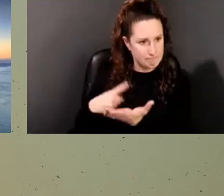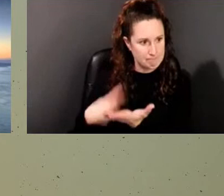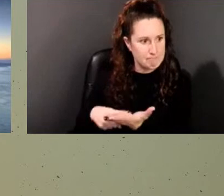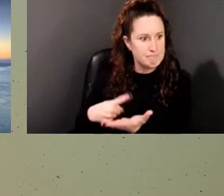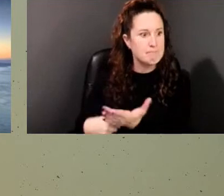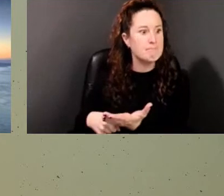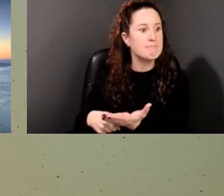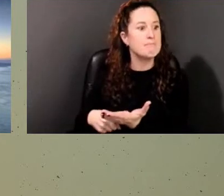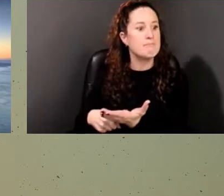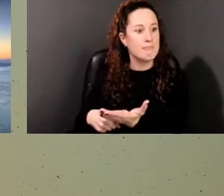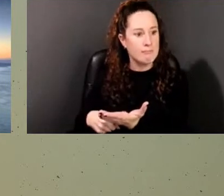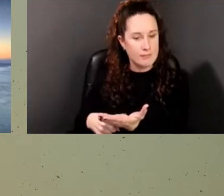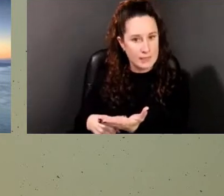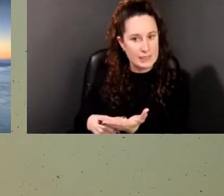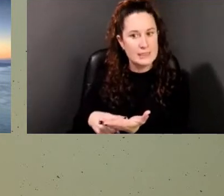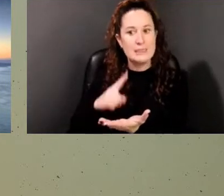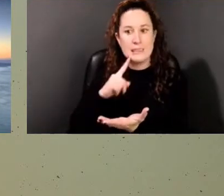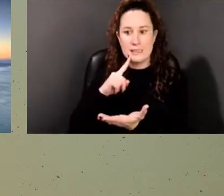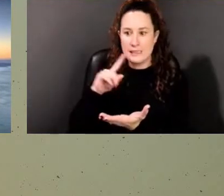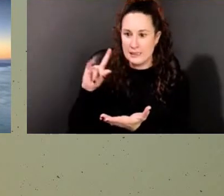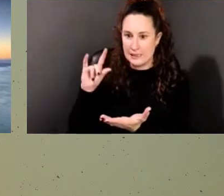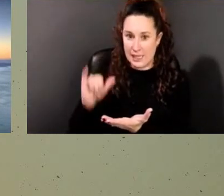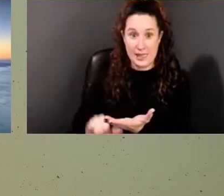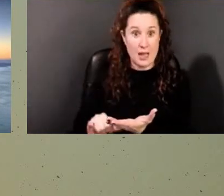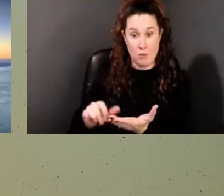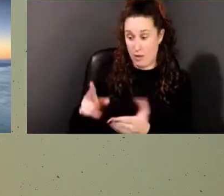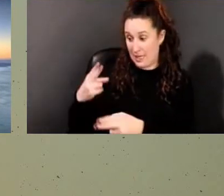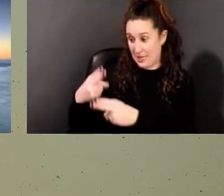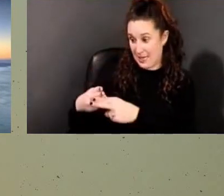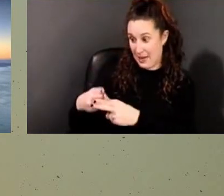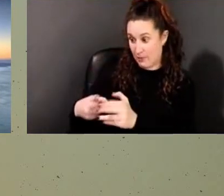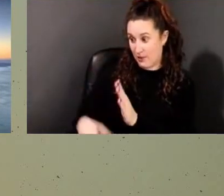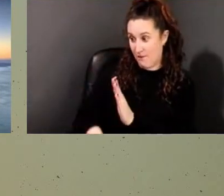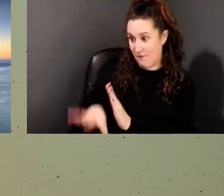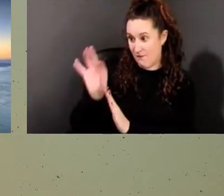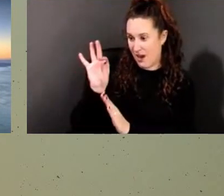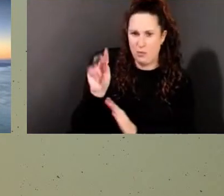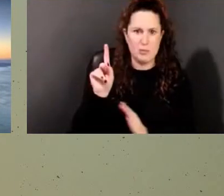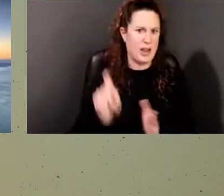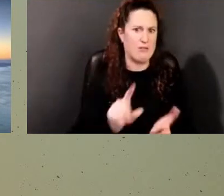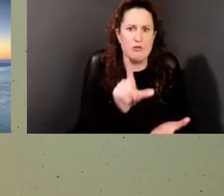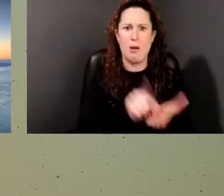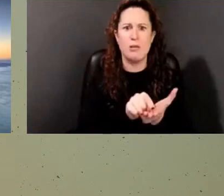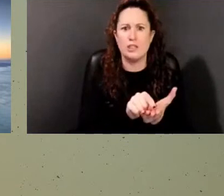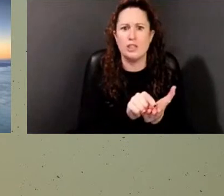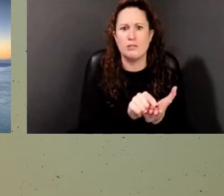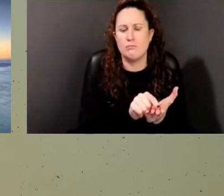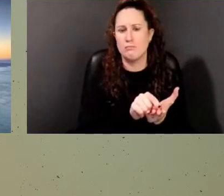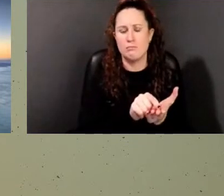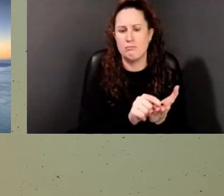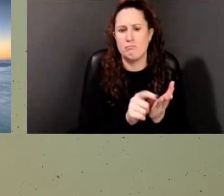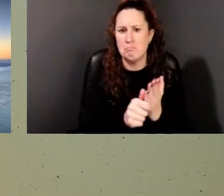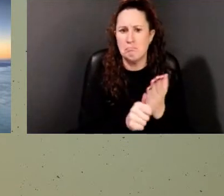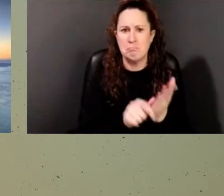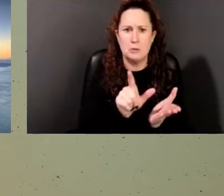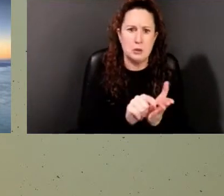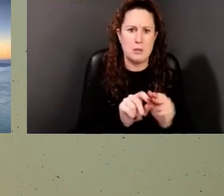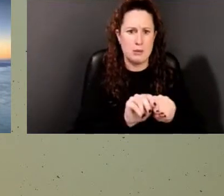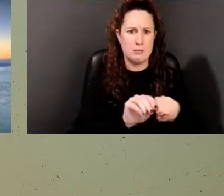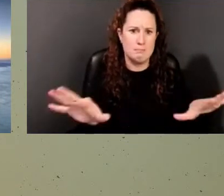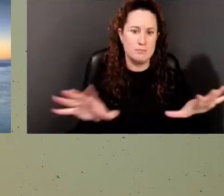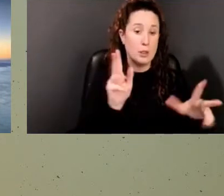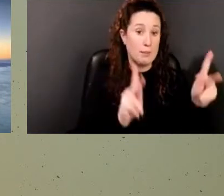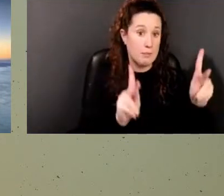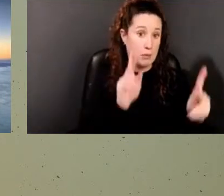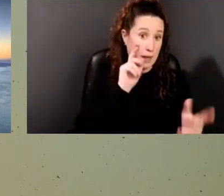names are found, that they need to be published in the paper so that people can come forward. I